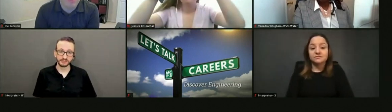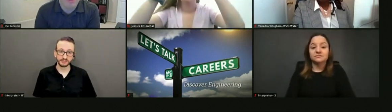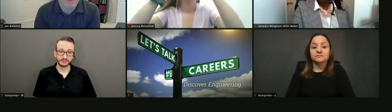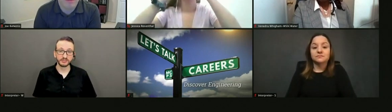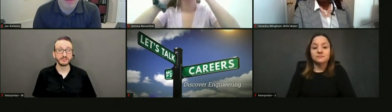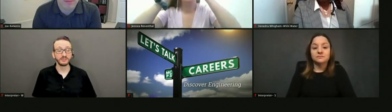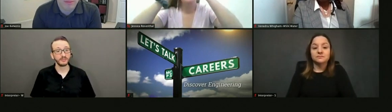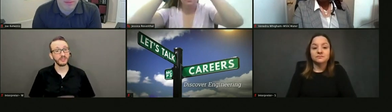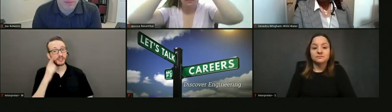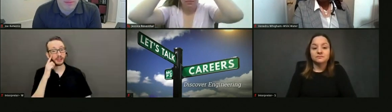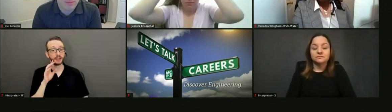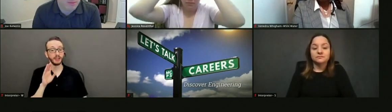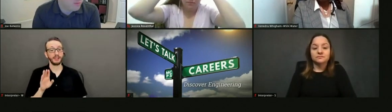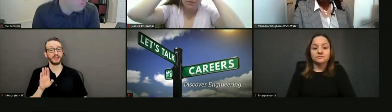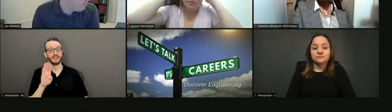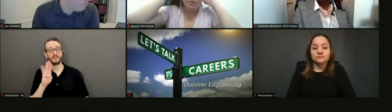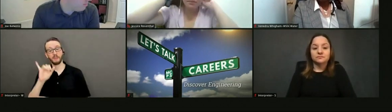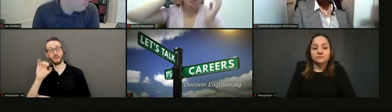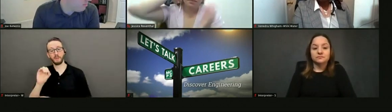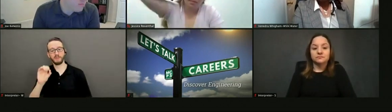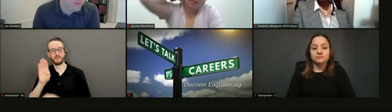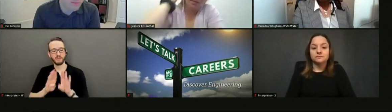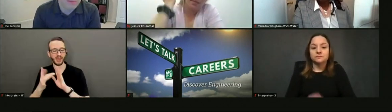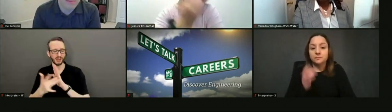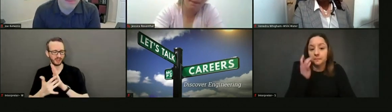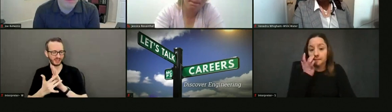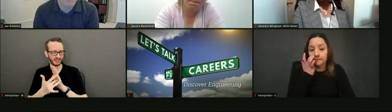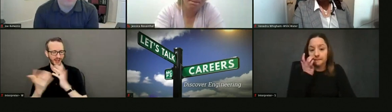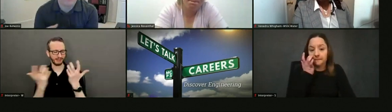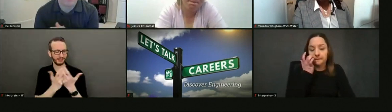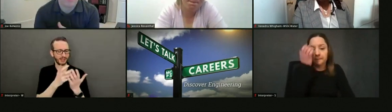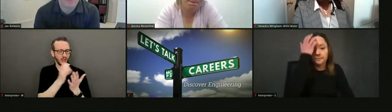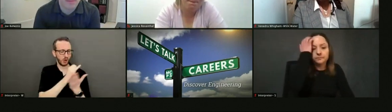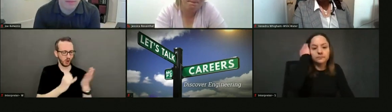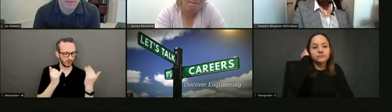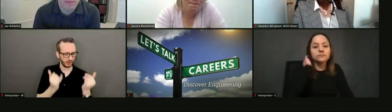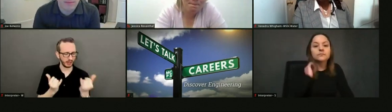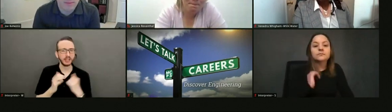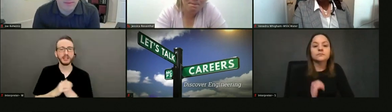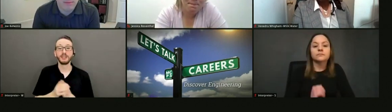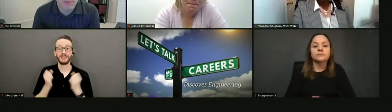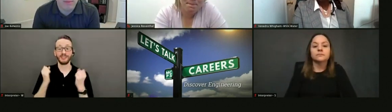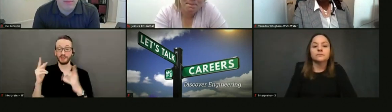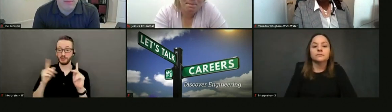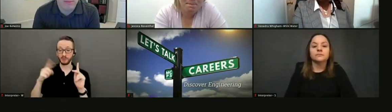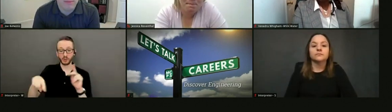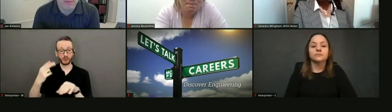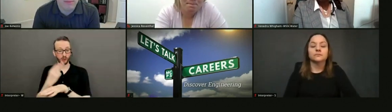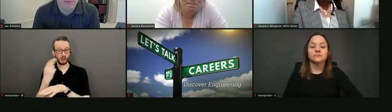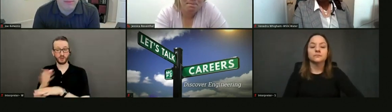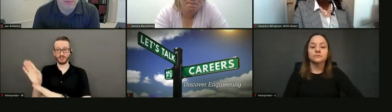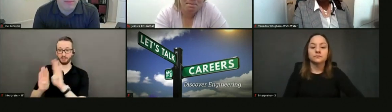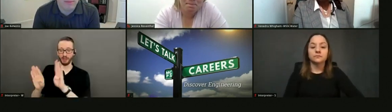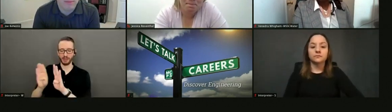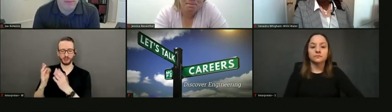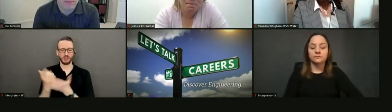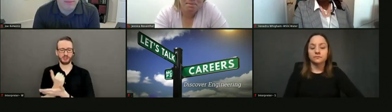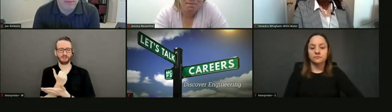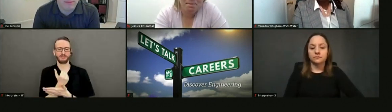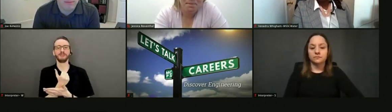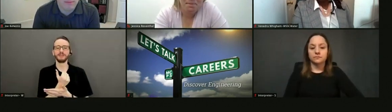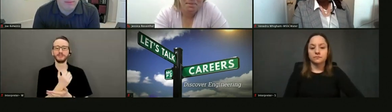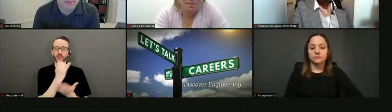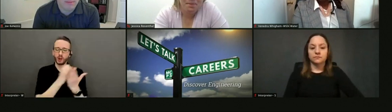kind of think of the biotech space and art right now. There's a lot of people using biology to make artwork, whether